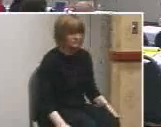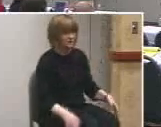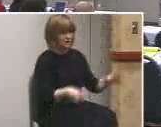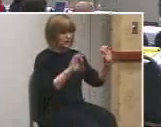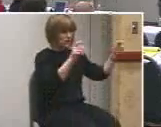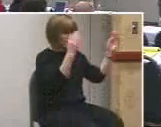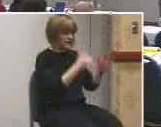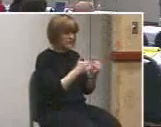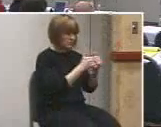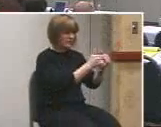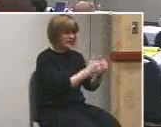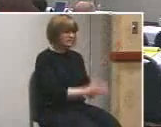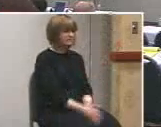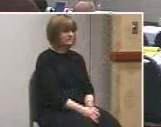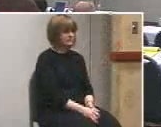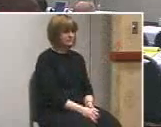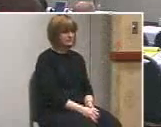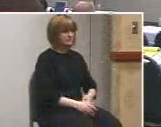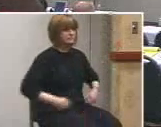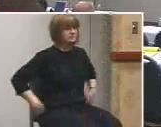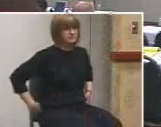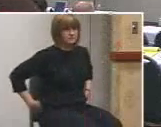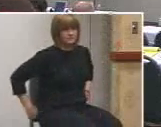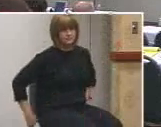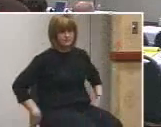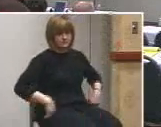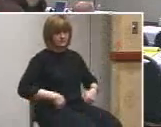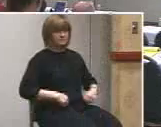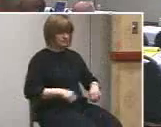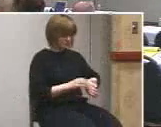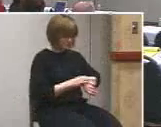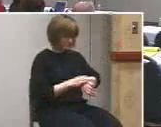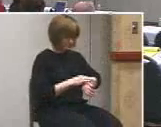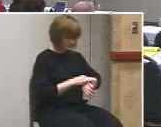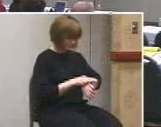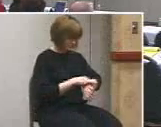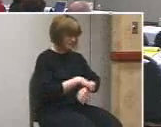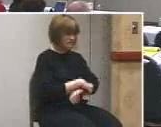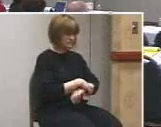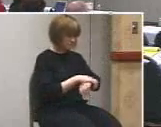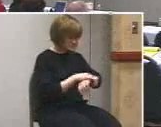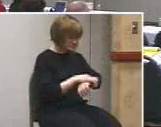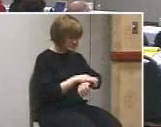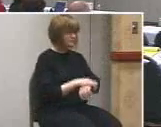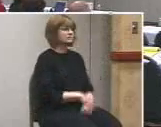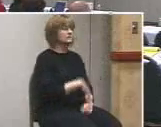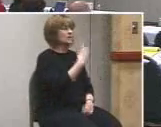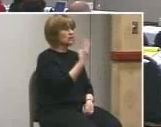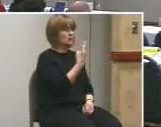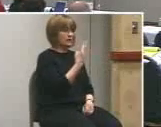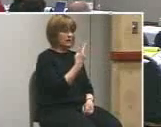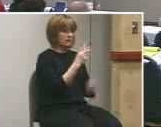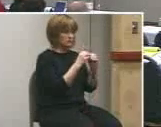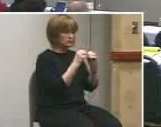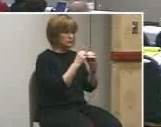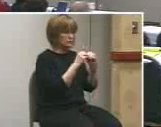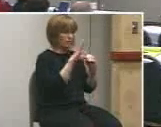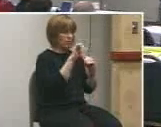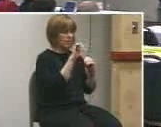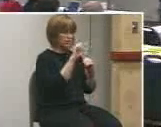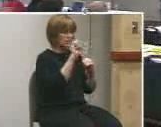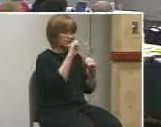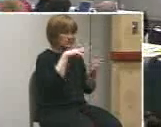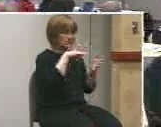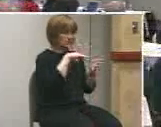Okay, moving on. We did case study number 1. We have 2 more case studies I want to do. I want to